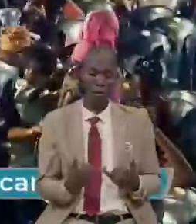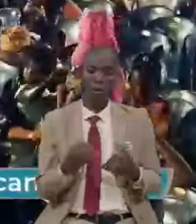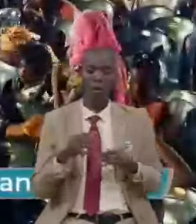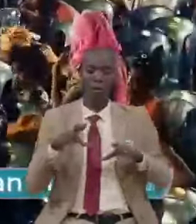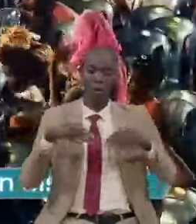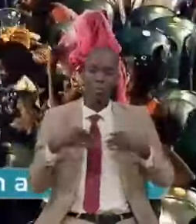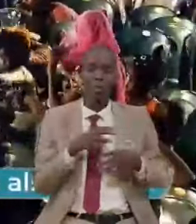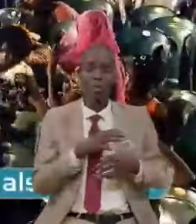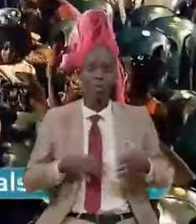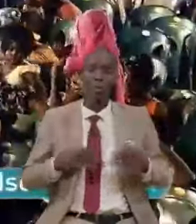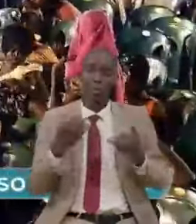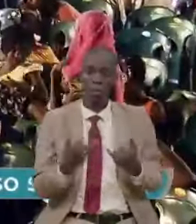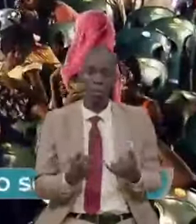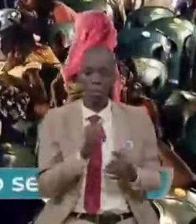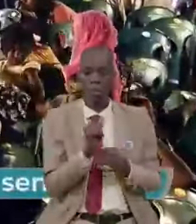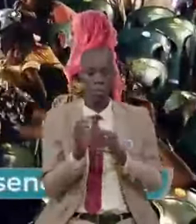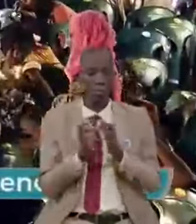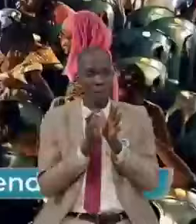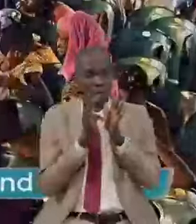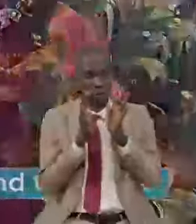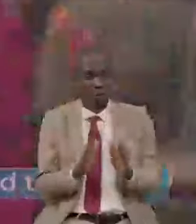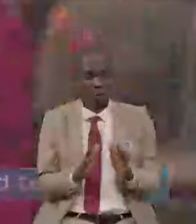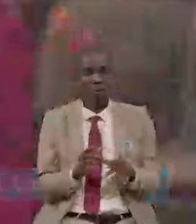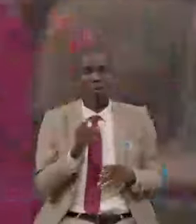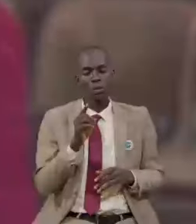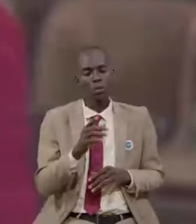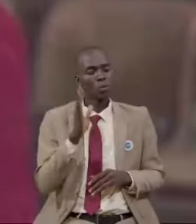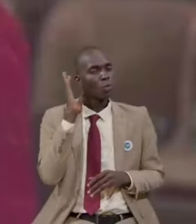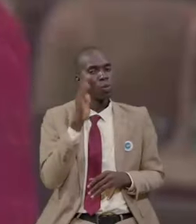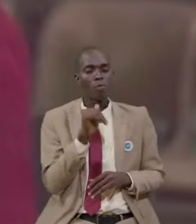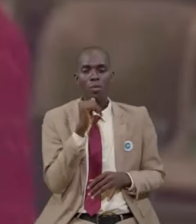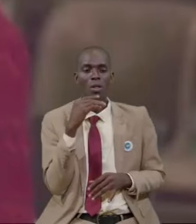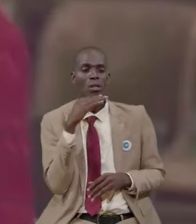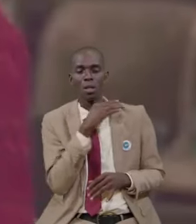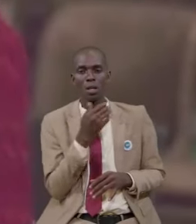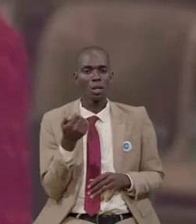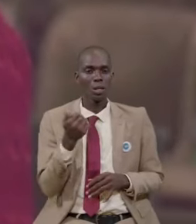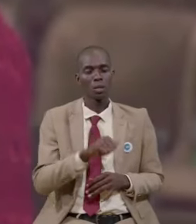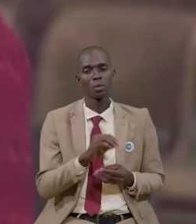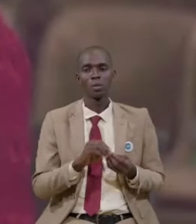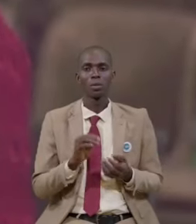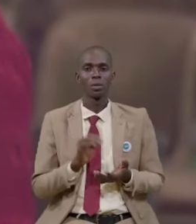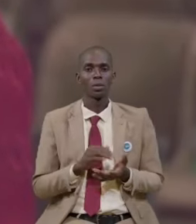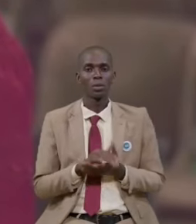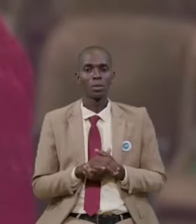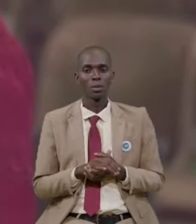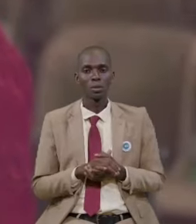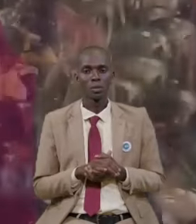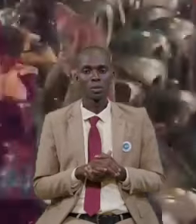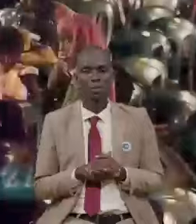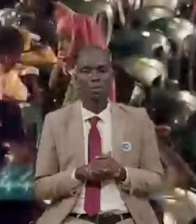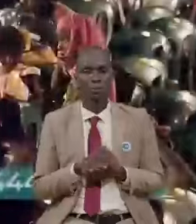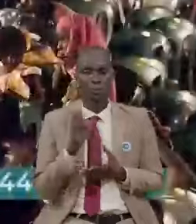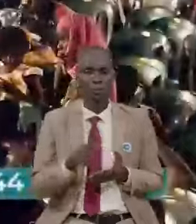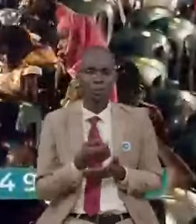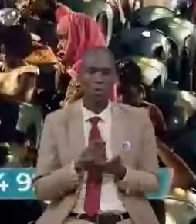taken place, you will not tell lies anymore. You give us your true address